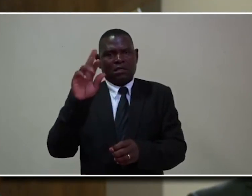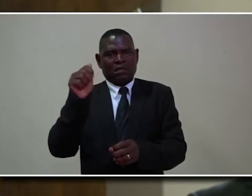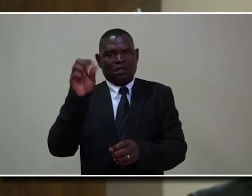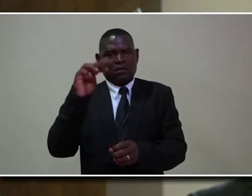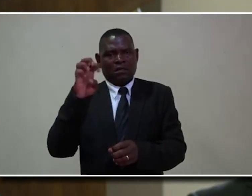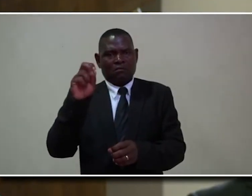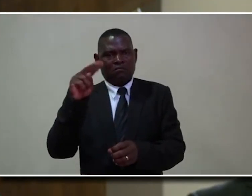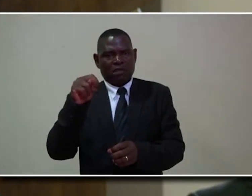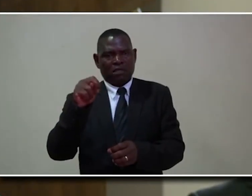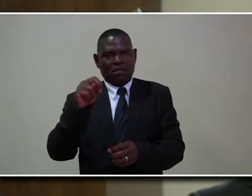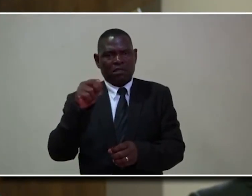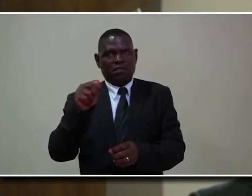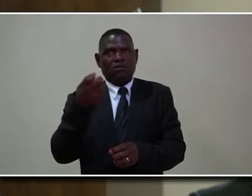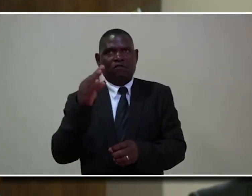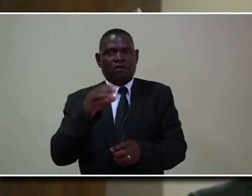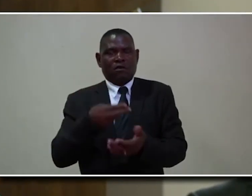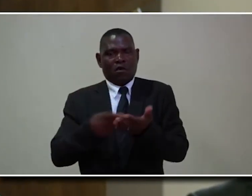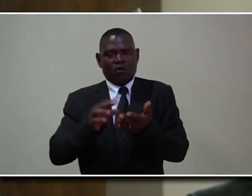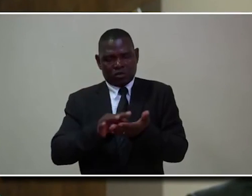which your Son, Jesus Christ, prepared.